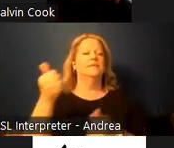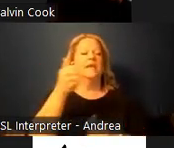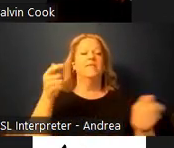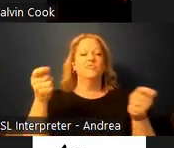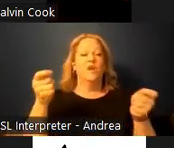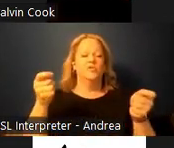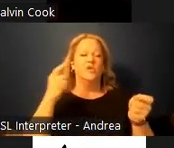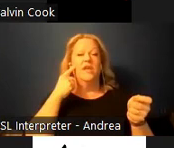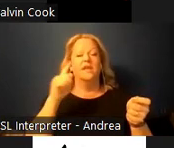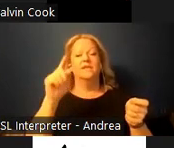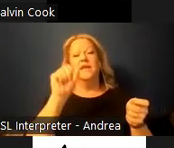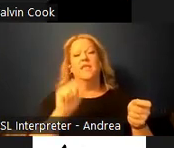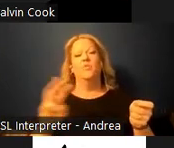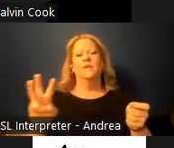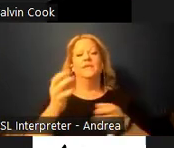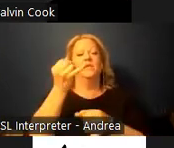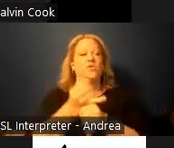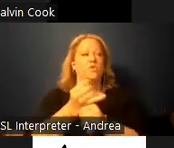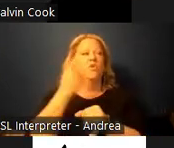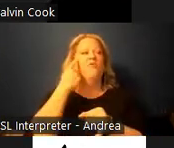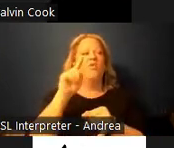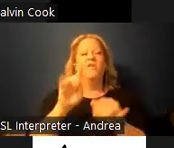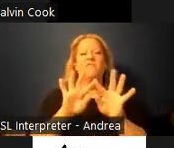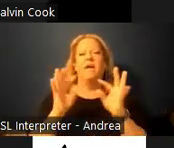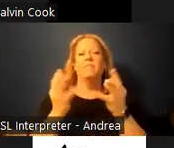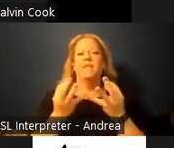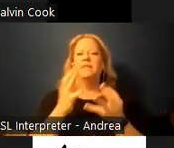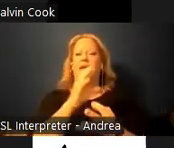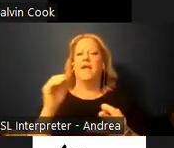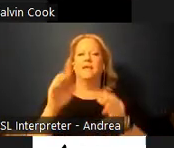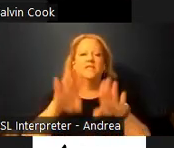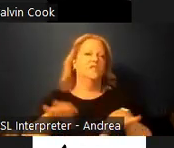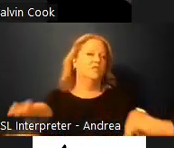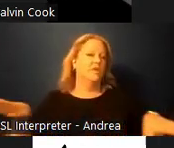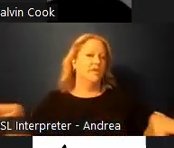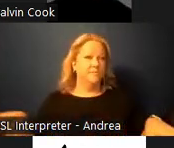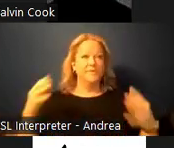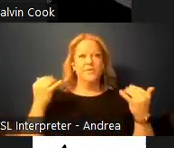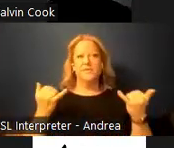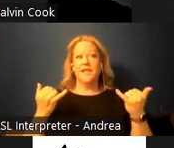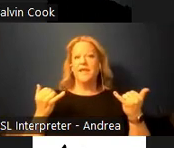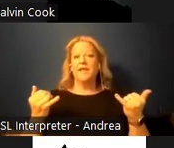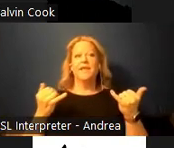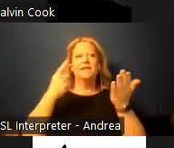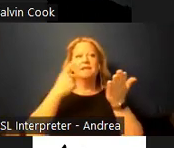Children. So what we're going to talk about today is the idea